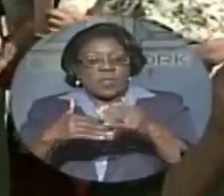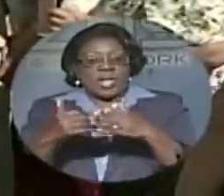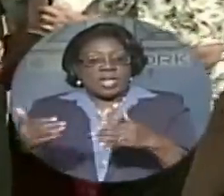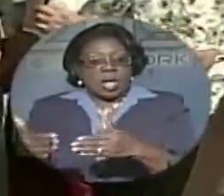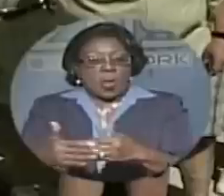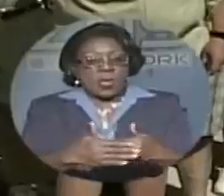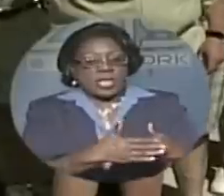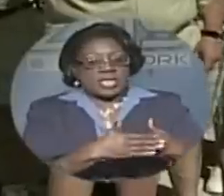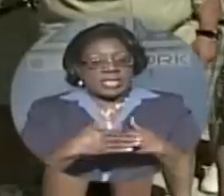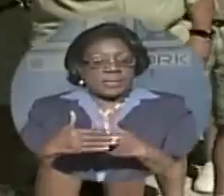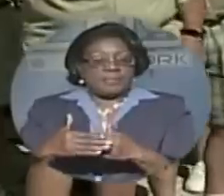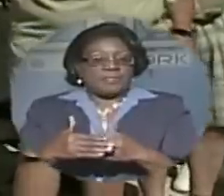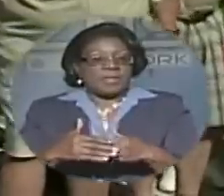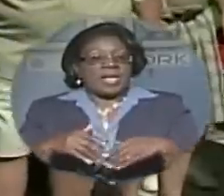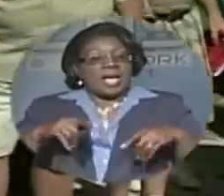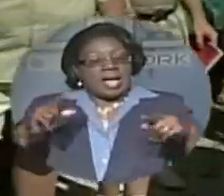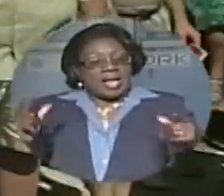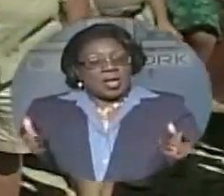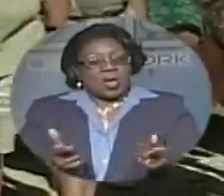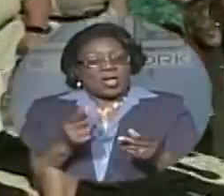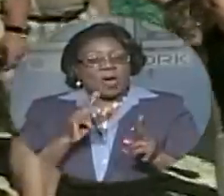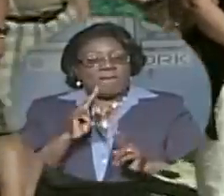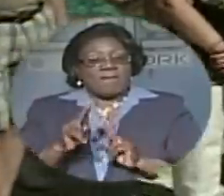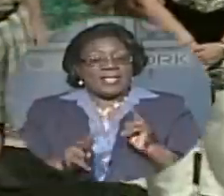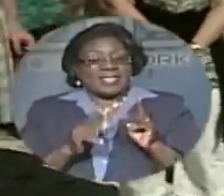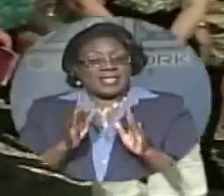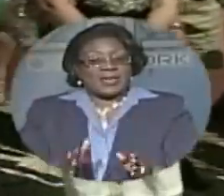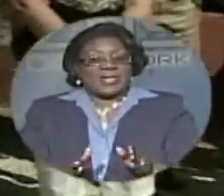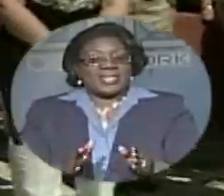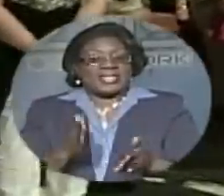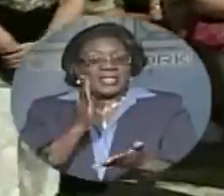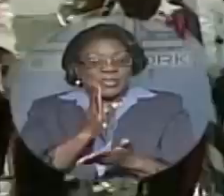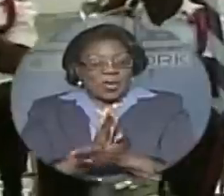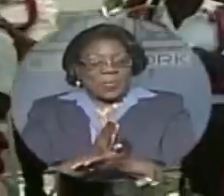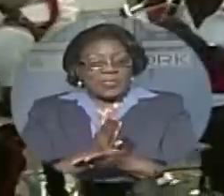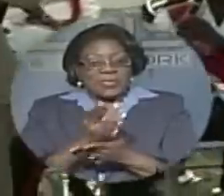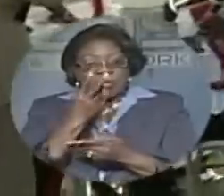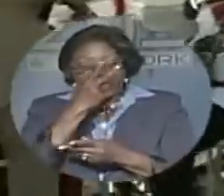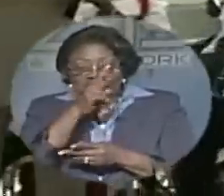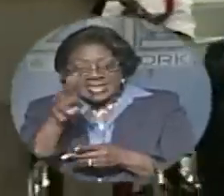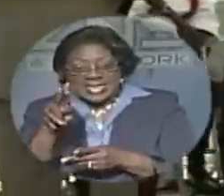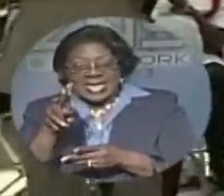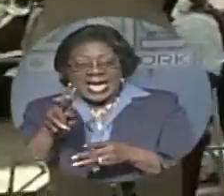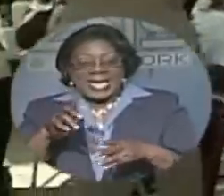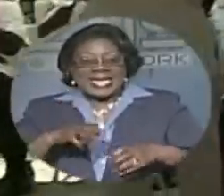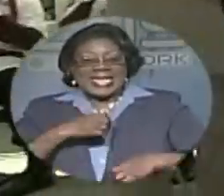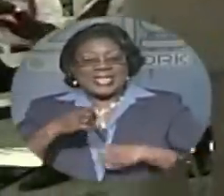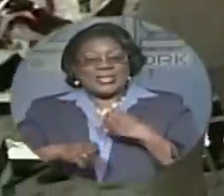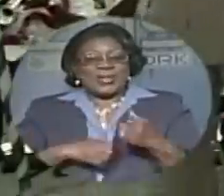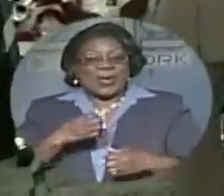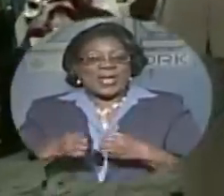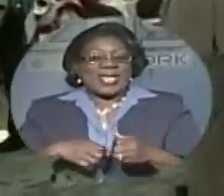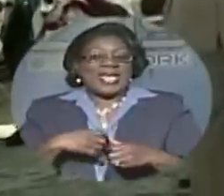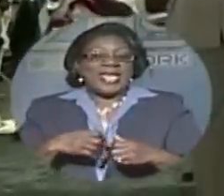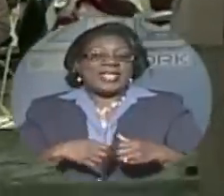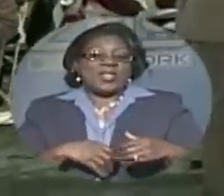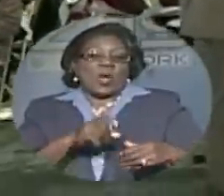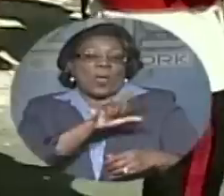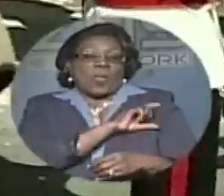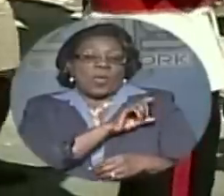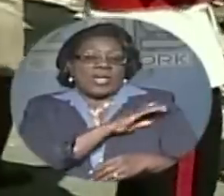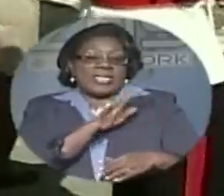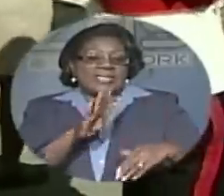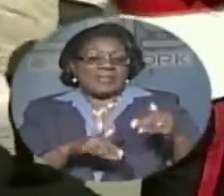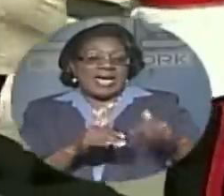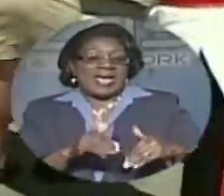a large group of cruise ship tourists from Princess Keys touring the mainland stopped to enjoy the Royal Bahamas Police Force Band, who, diverting from the program,